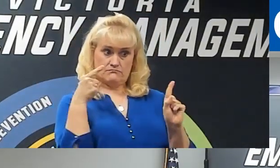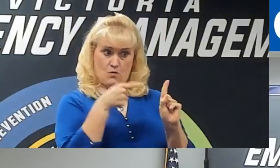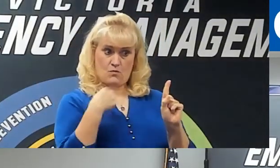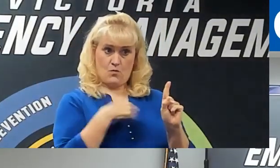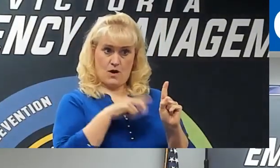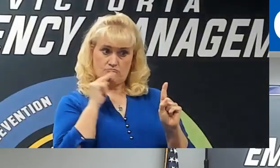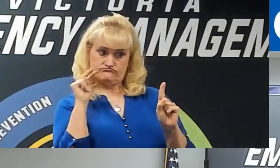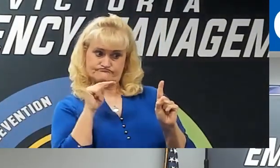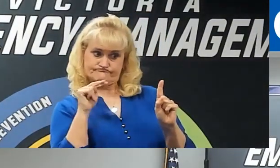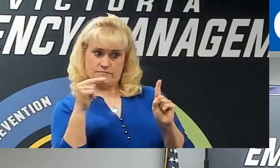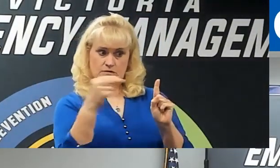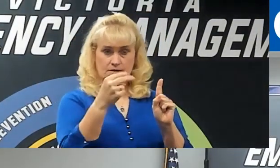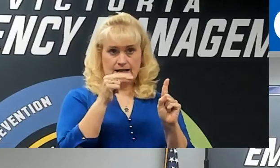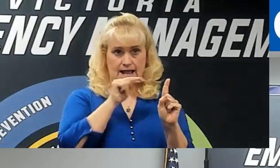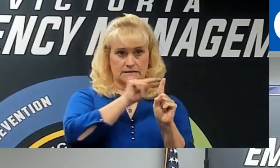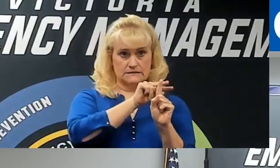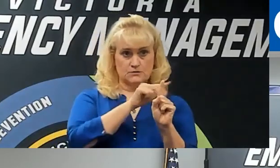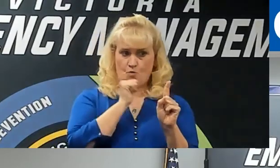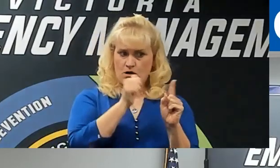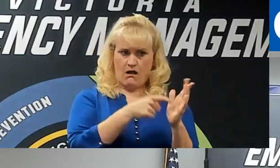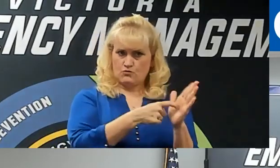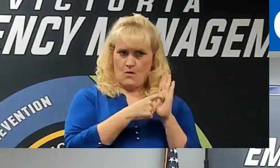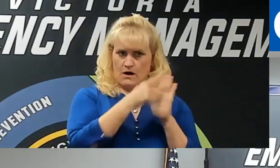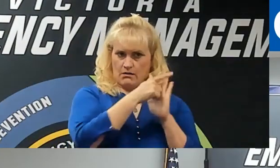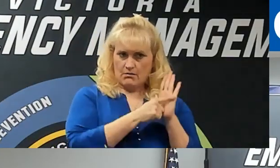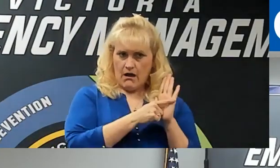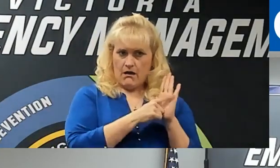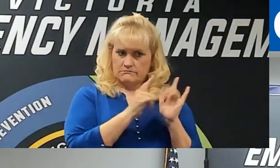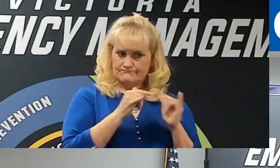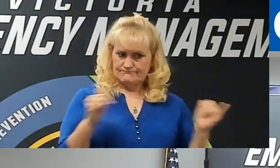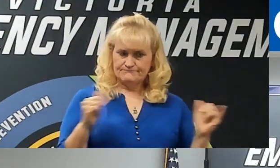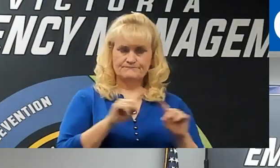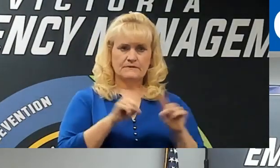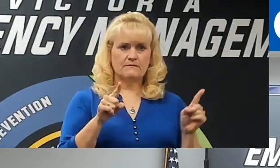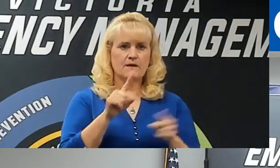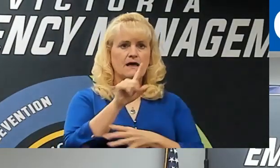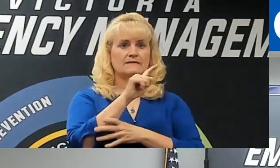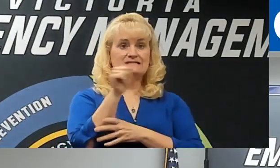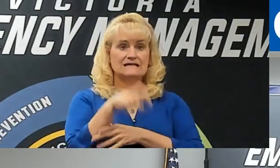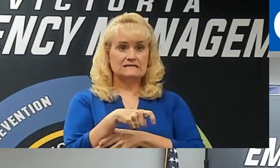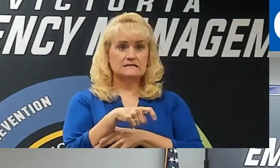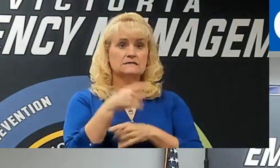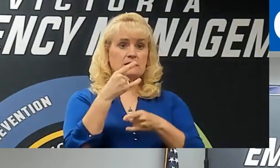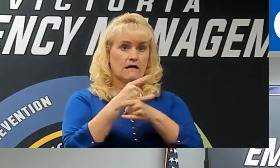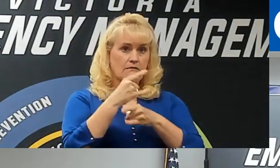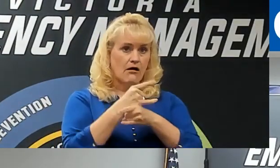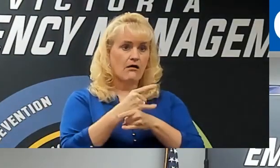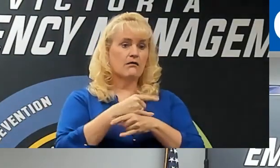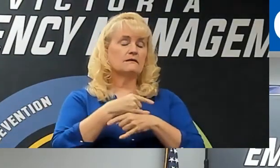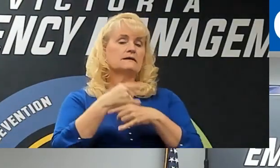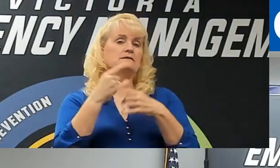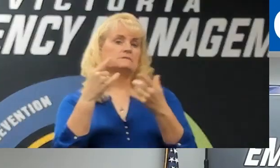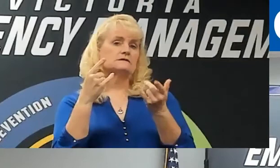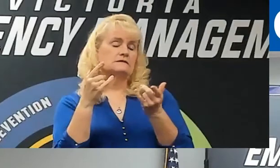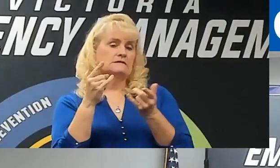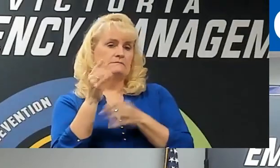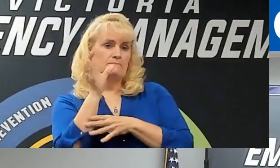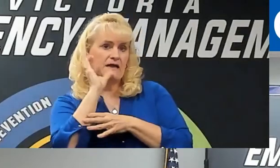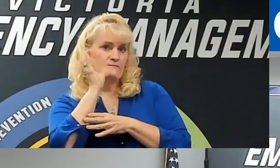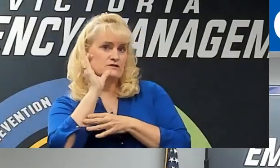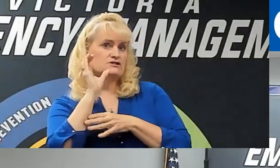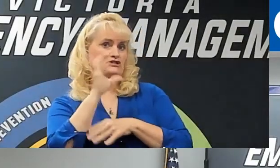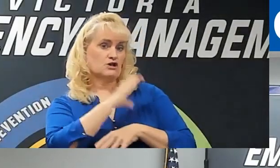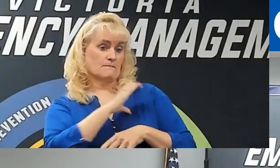that, and it's been publicized, TABC, the Texas Alcoholic Beverage Commission, is taking a much